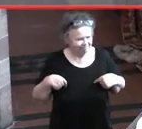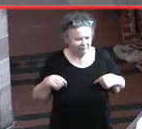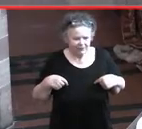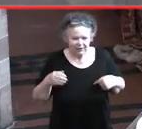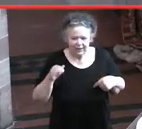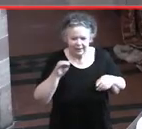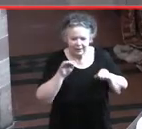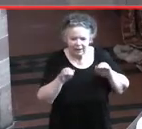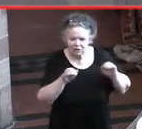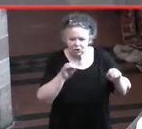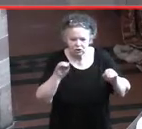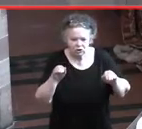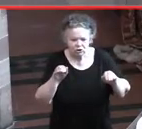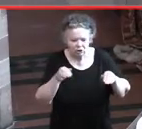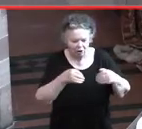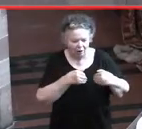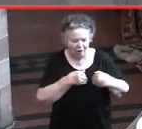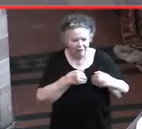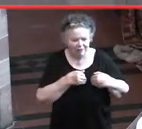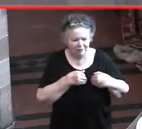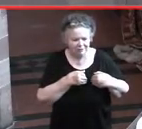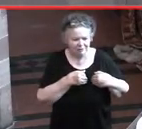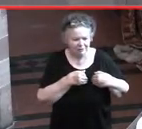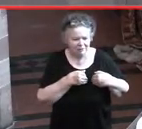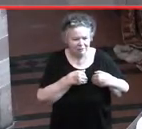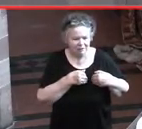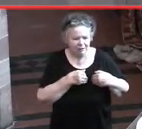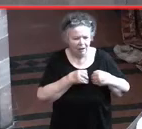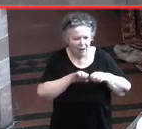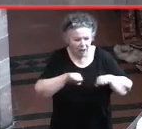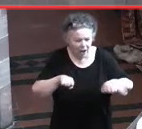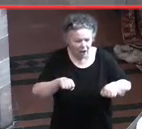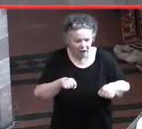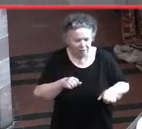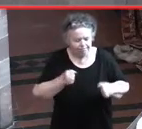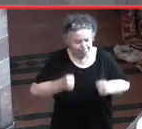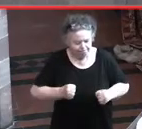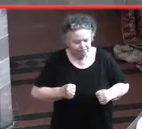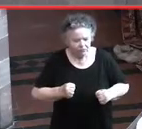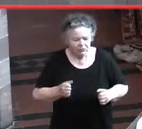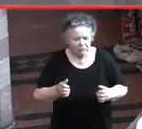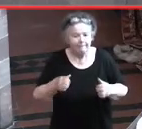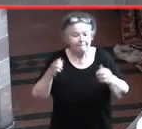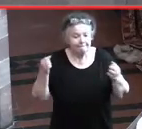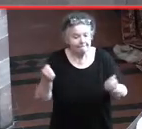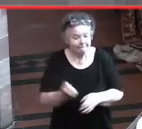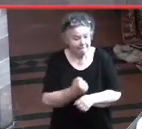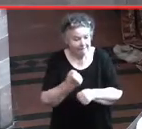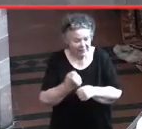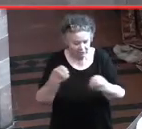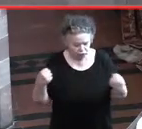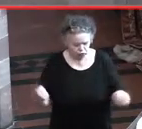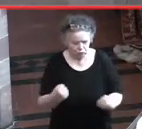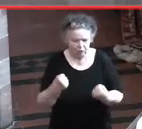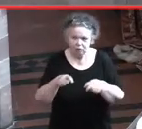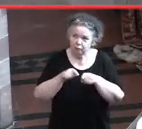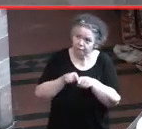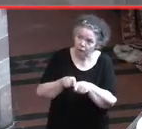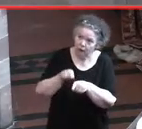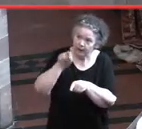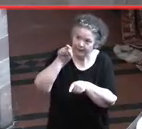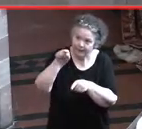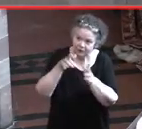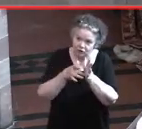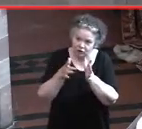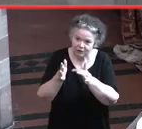Touch our hearts and strengthen our resolve to follow Jesus,